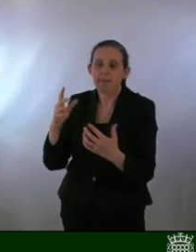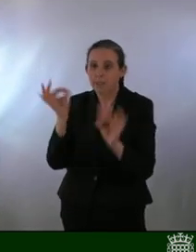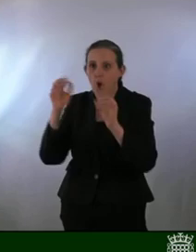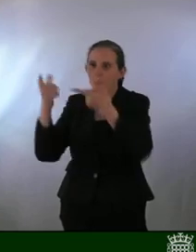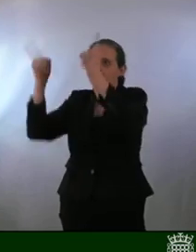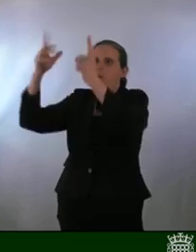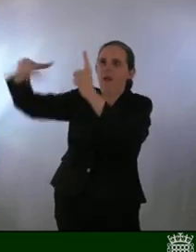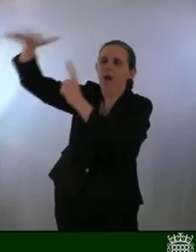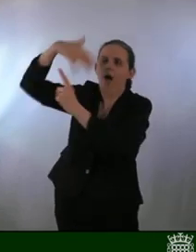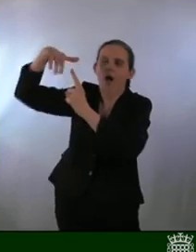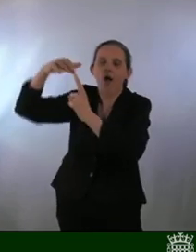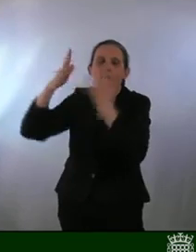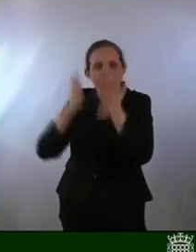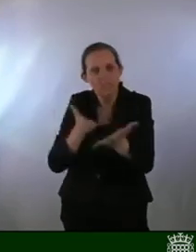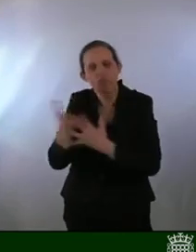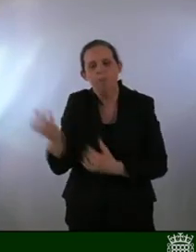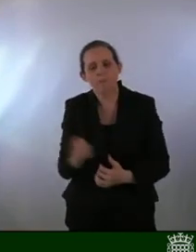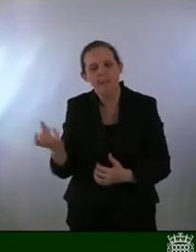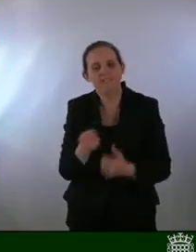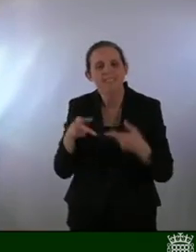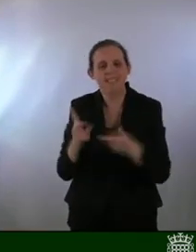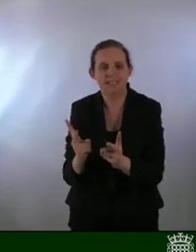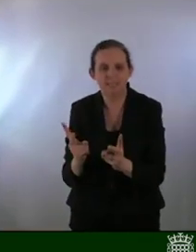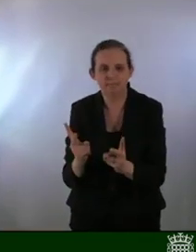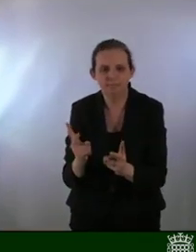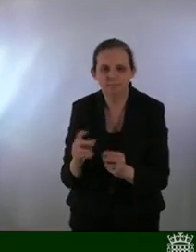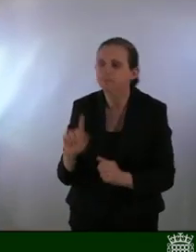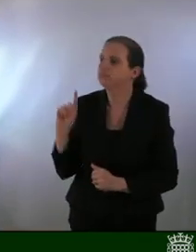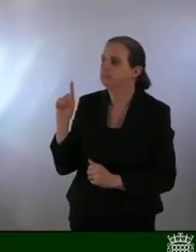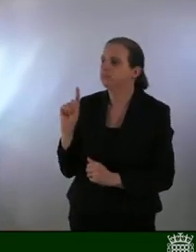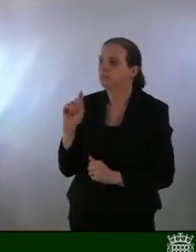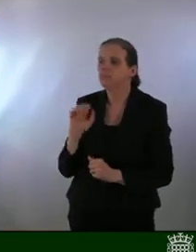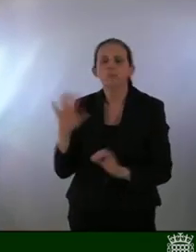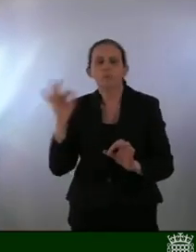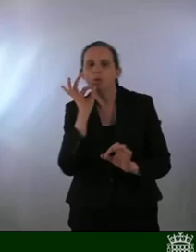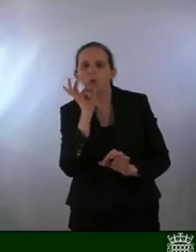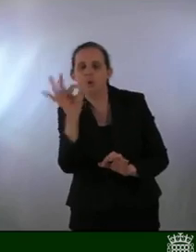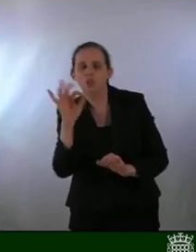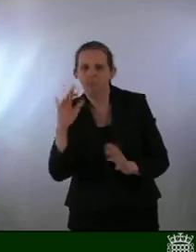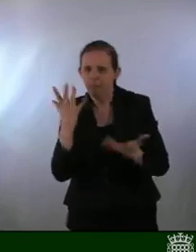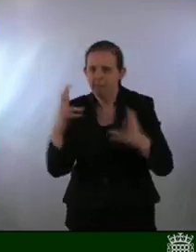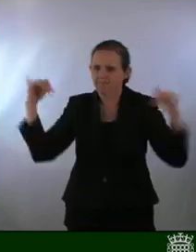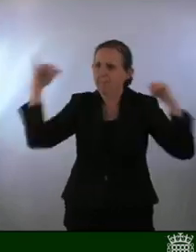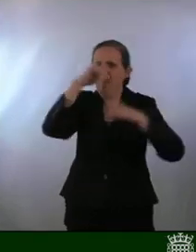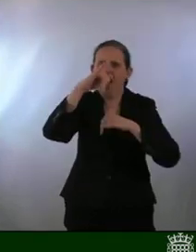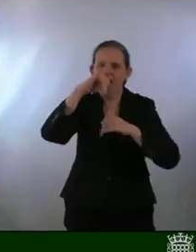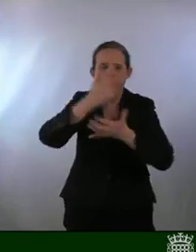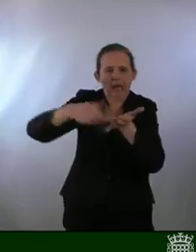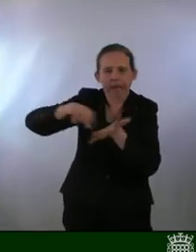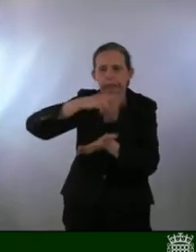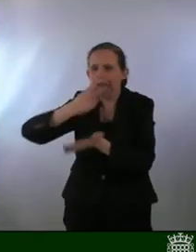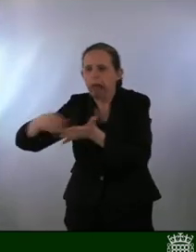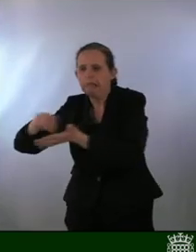so it has to be delivered through the benefit system. Notes. With flight restrictions across the world, many of us have constituents